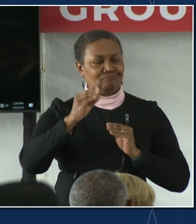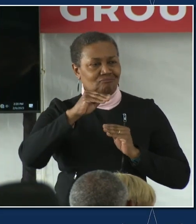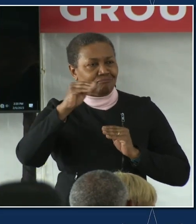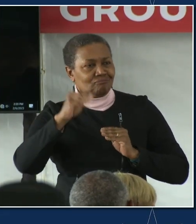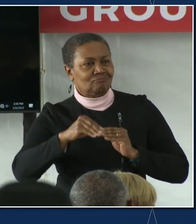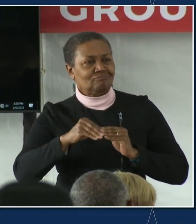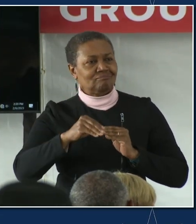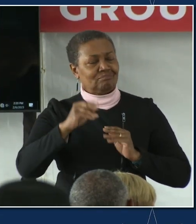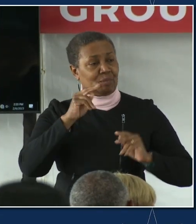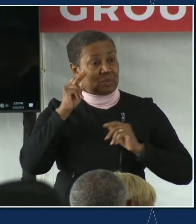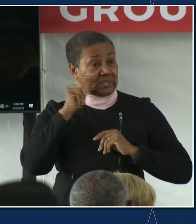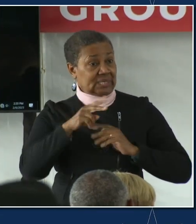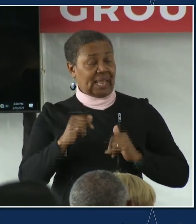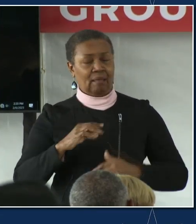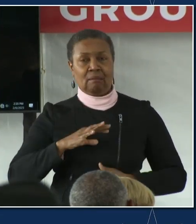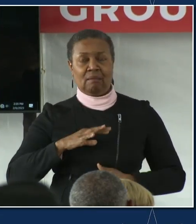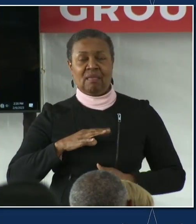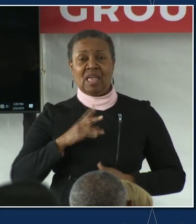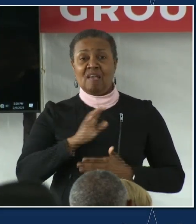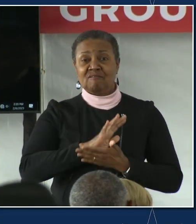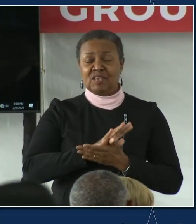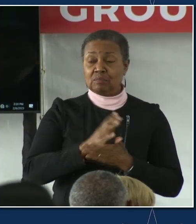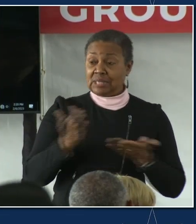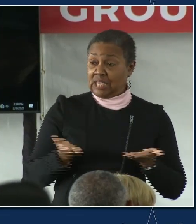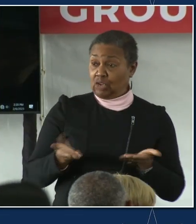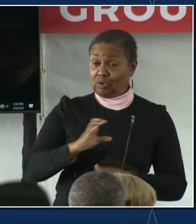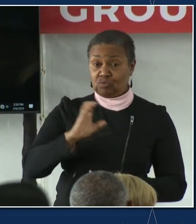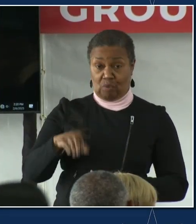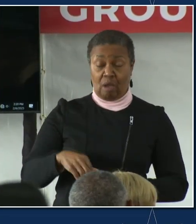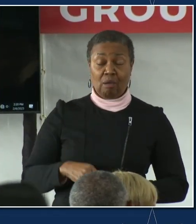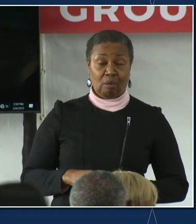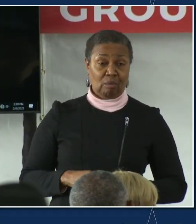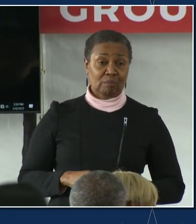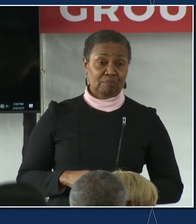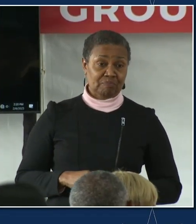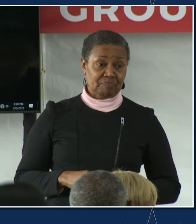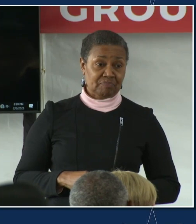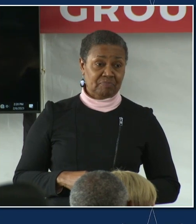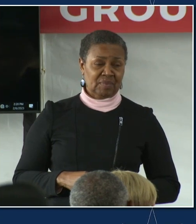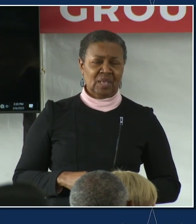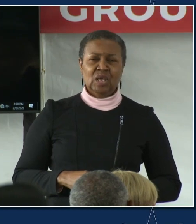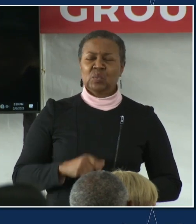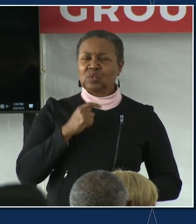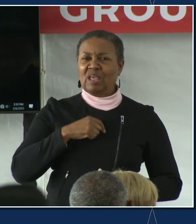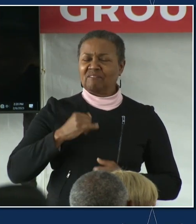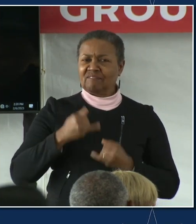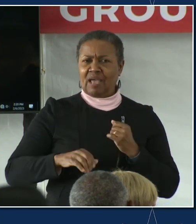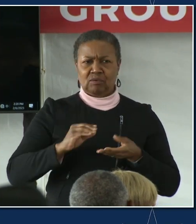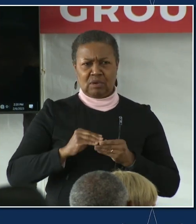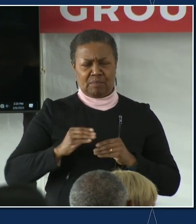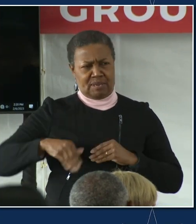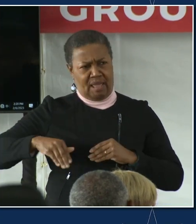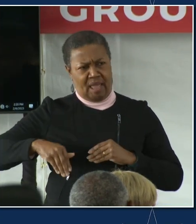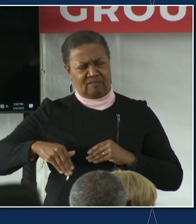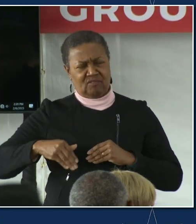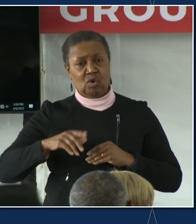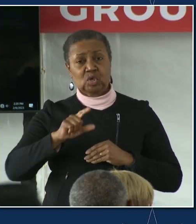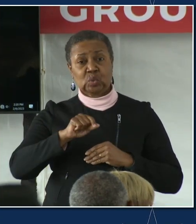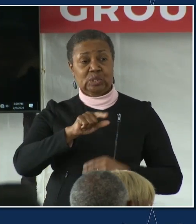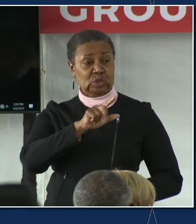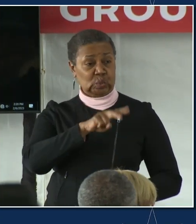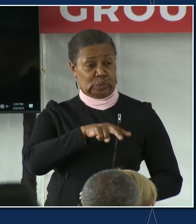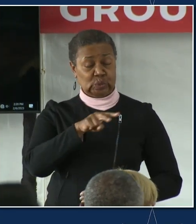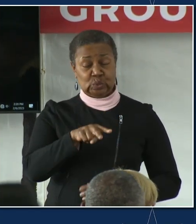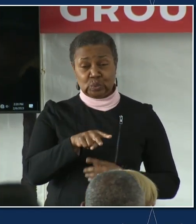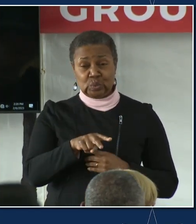series on the air, filmed right here in Chicago. And while we don't have the final number yet, for